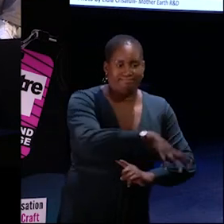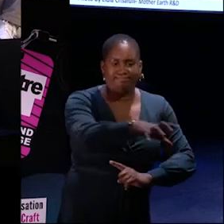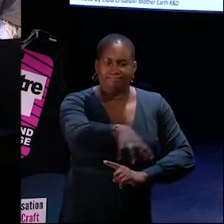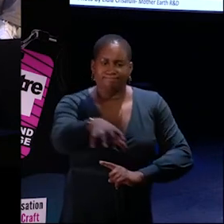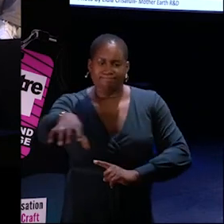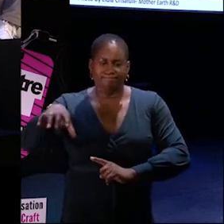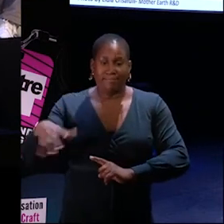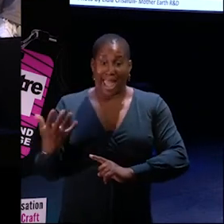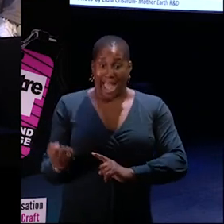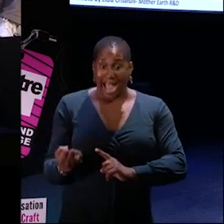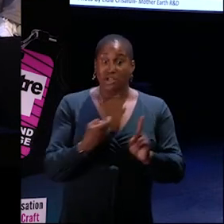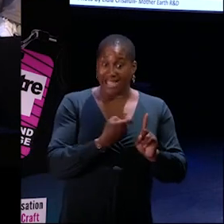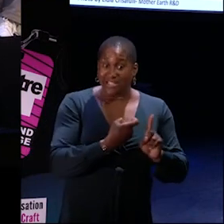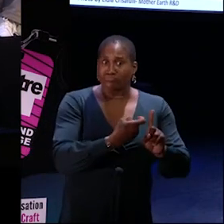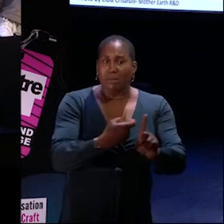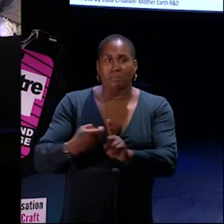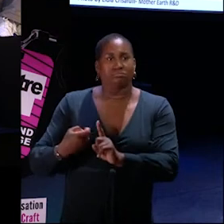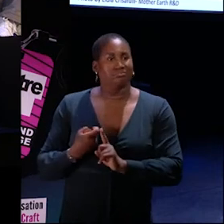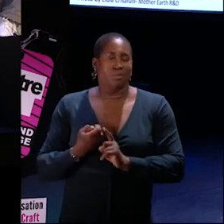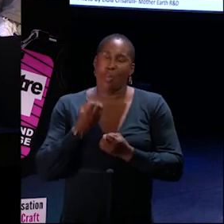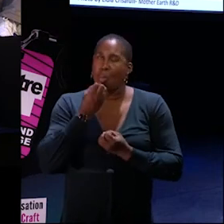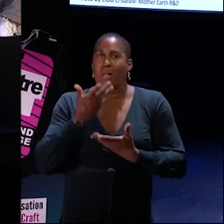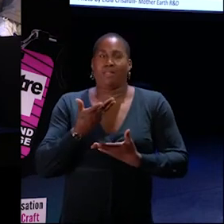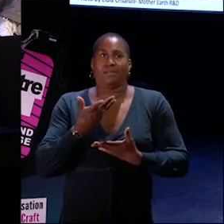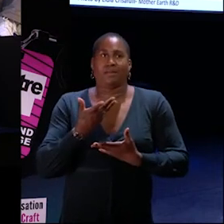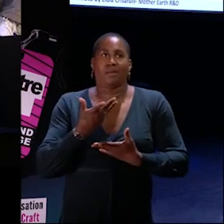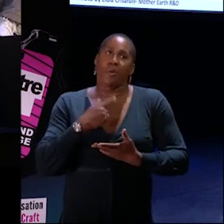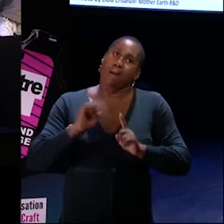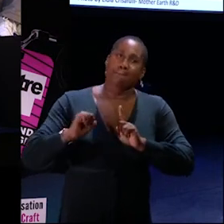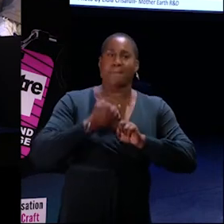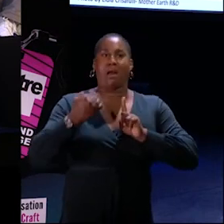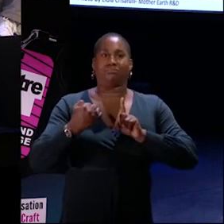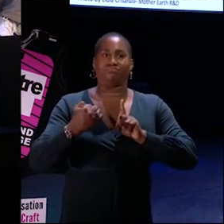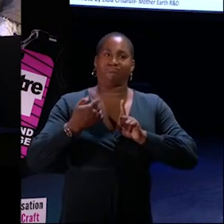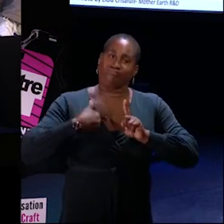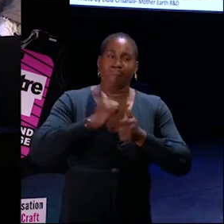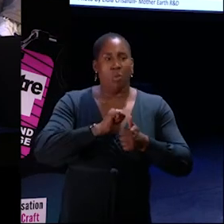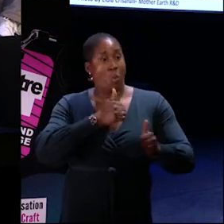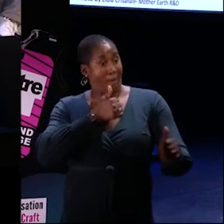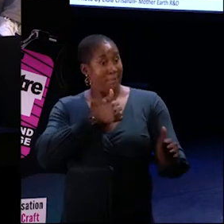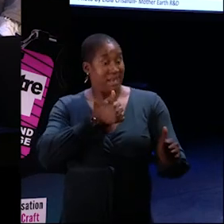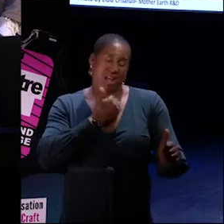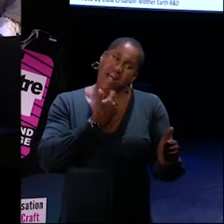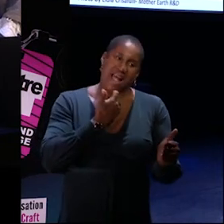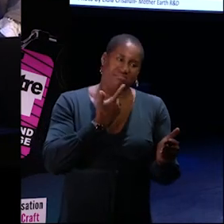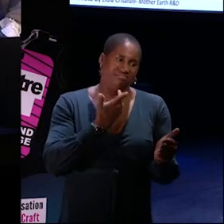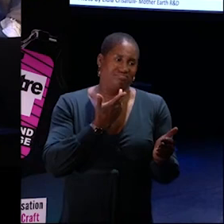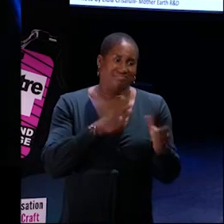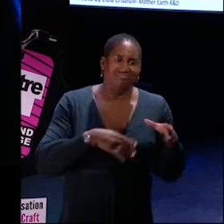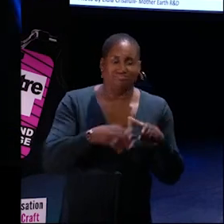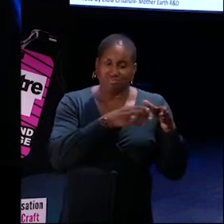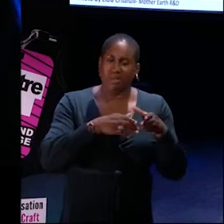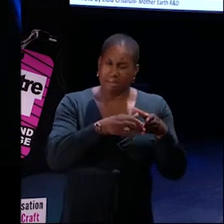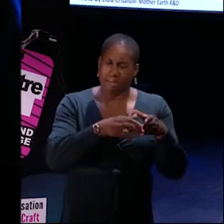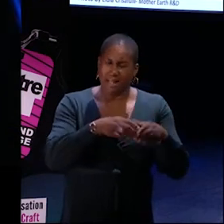And I think that the thing about this for me is the impact that it has on the company of people that you're working with. And I guess the time and